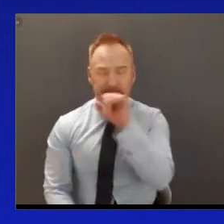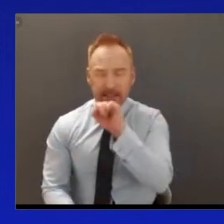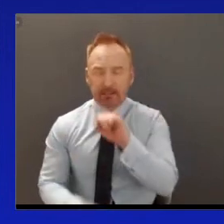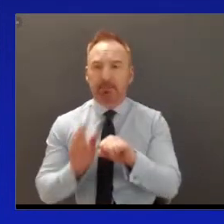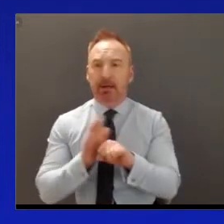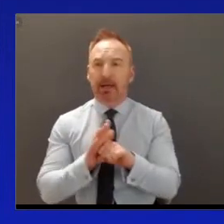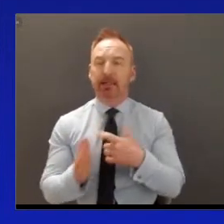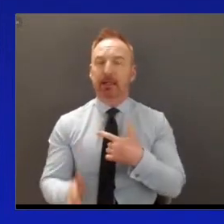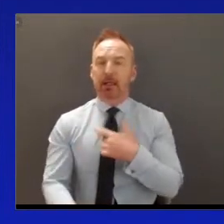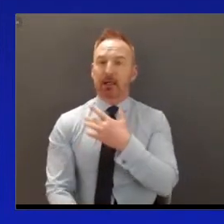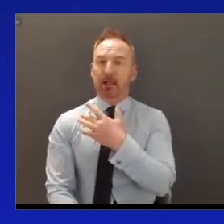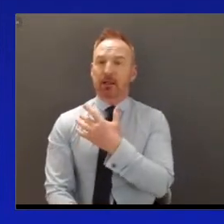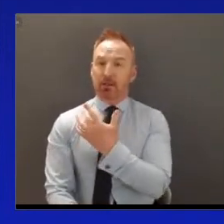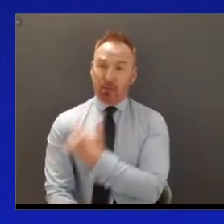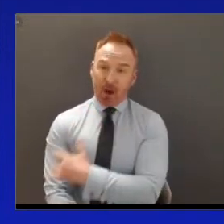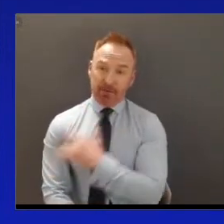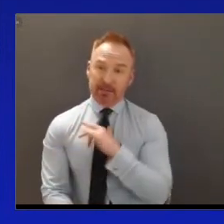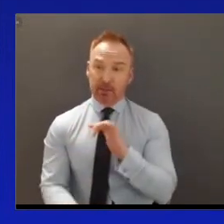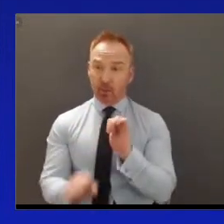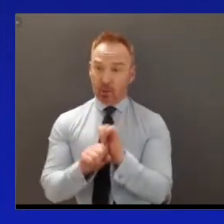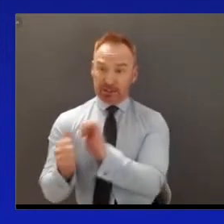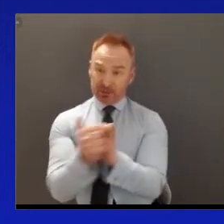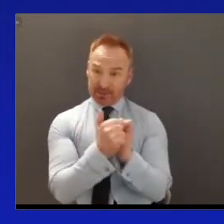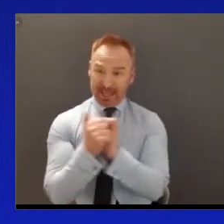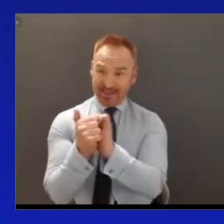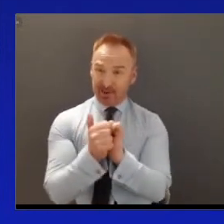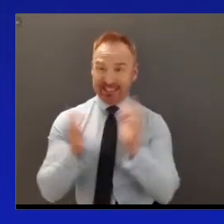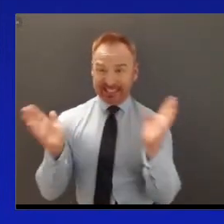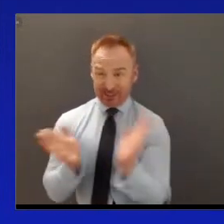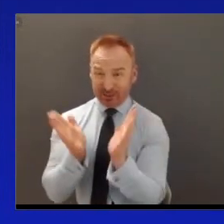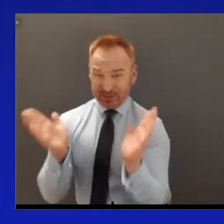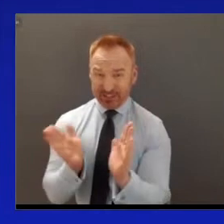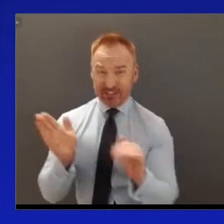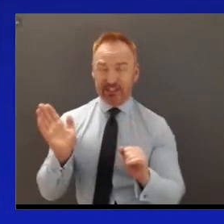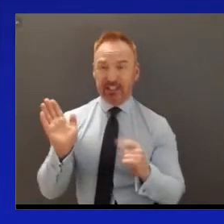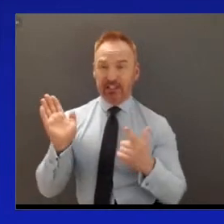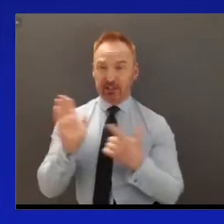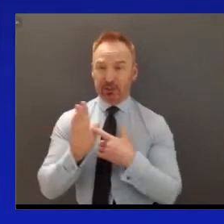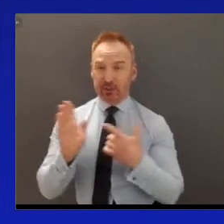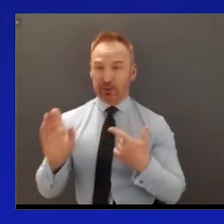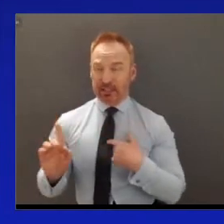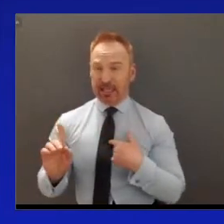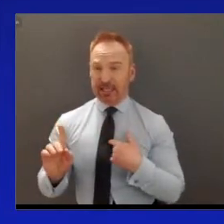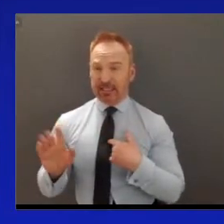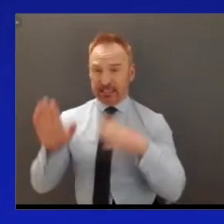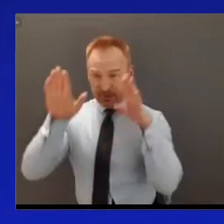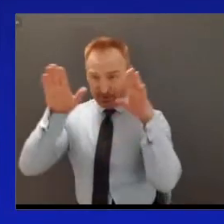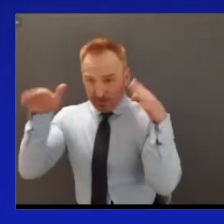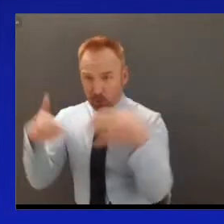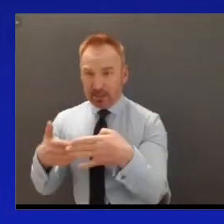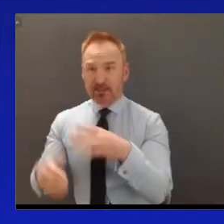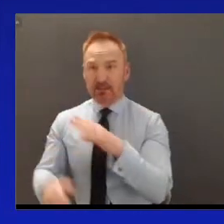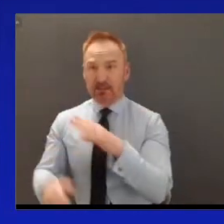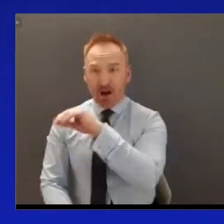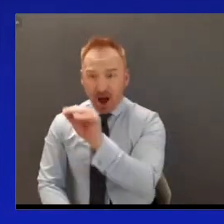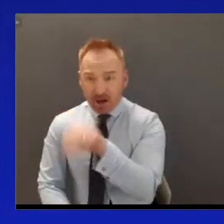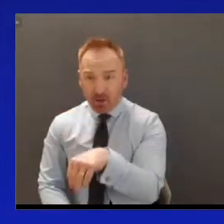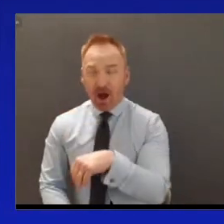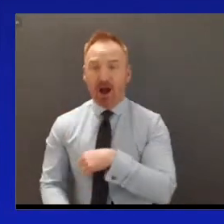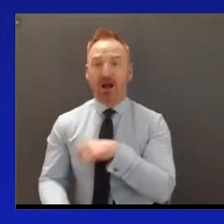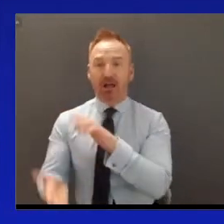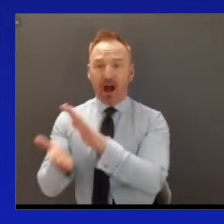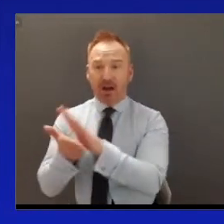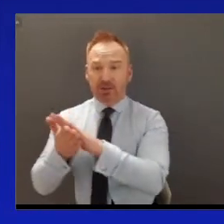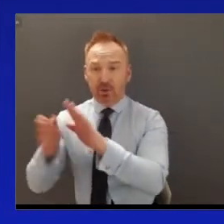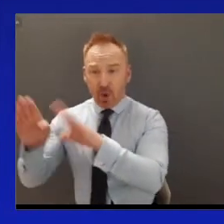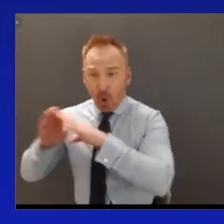to encourage them to take a look at Ottawa, to take a look at us opening our schools again because of our low rate and the fact that